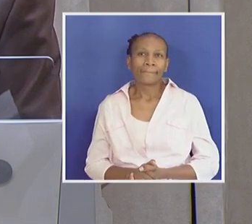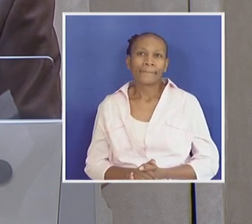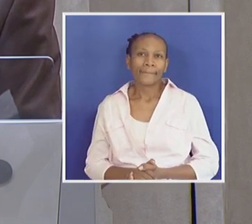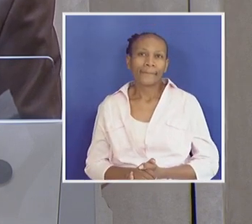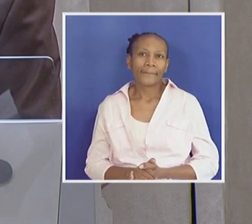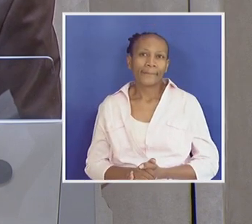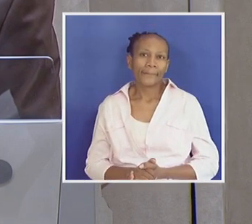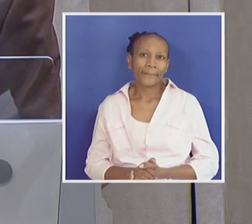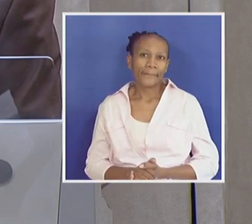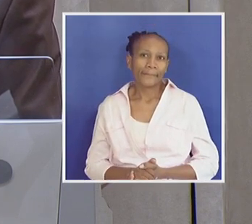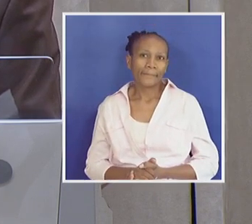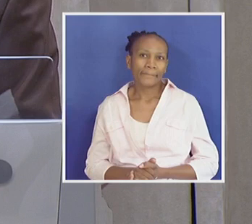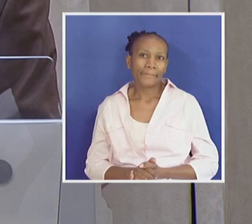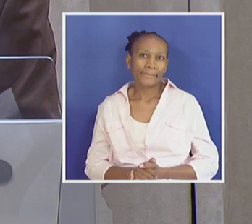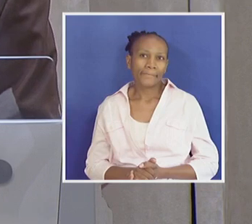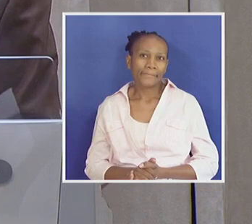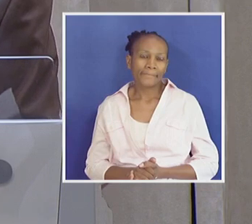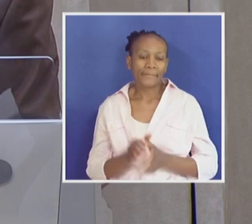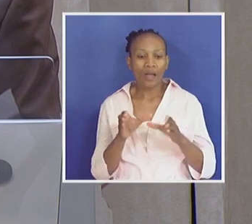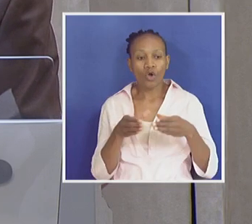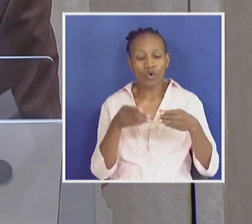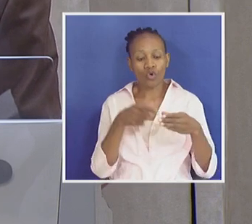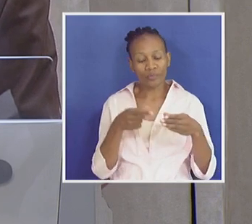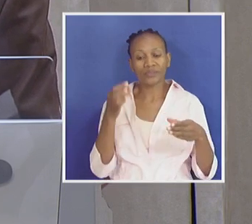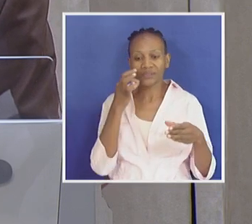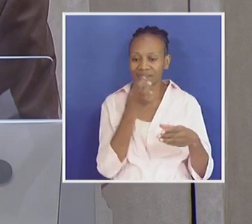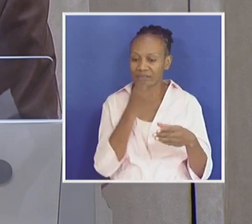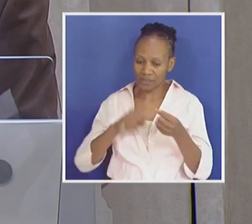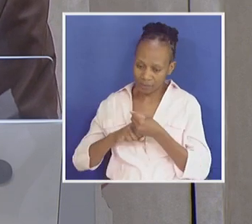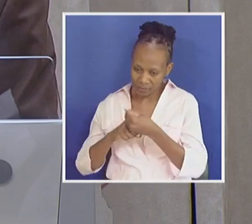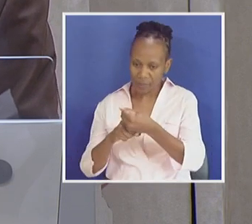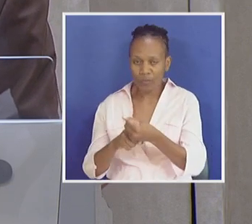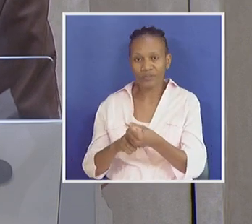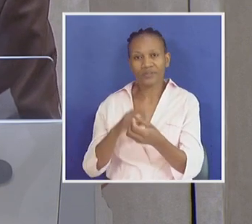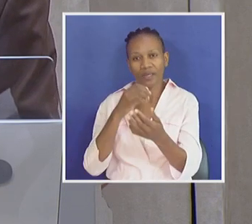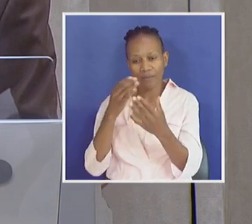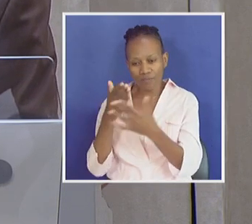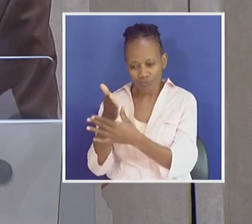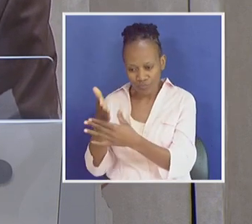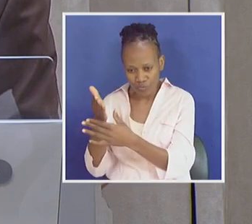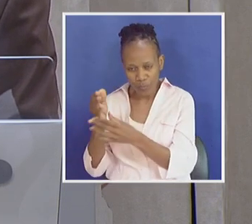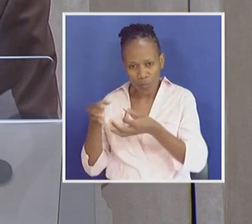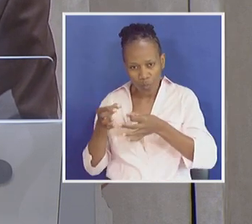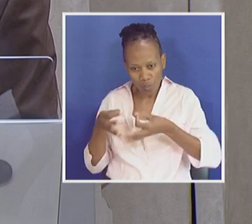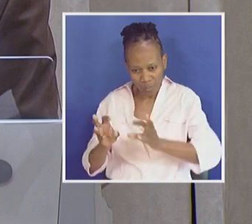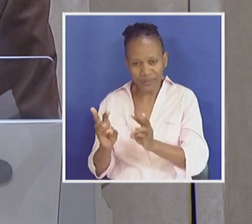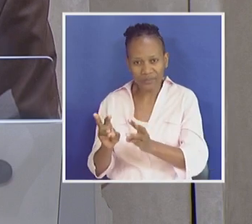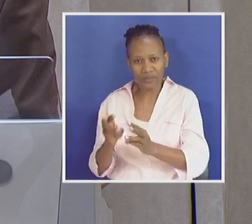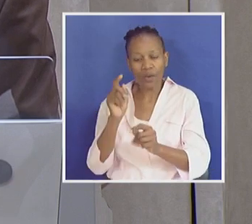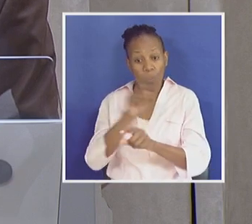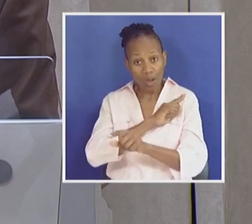council with no success. The Select Committee chair supports any intervention that is necessary, constitutional and